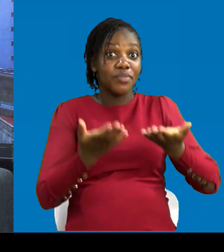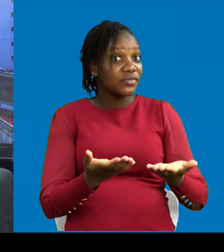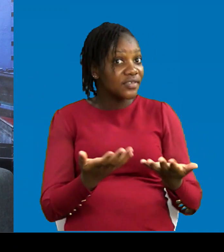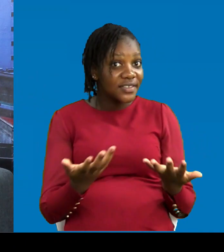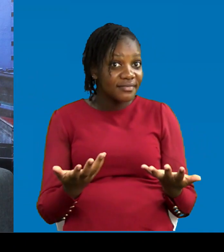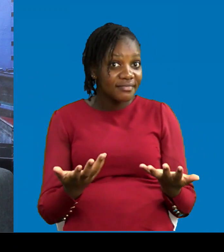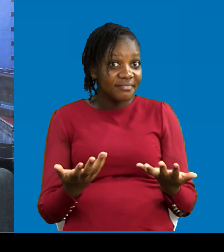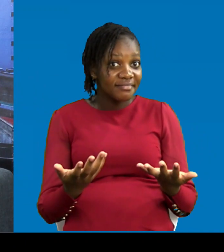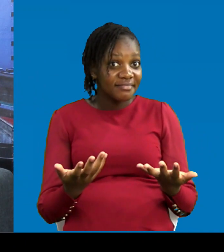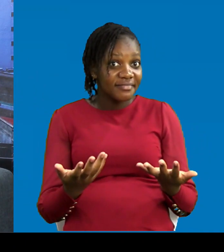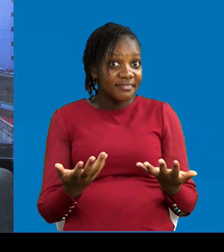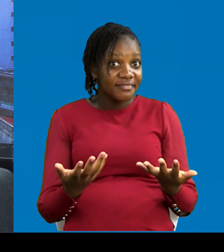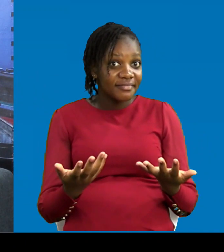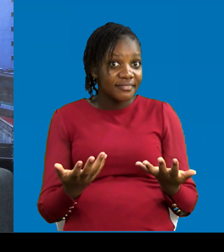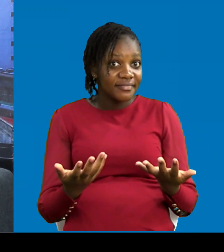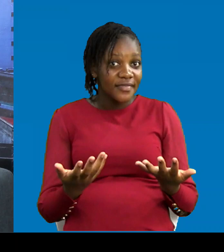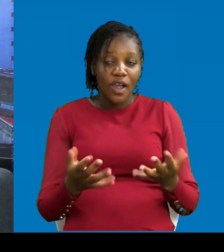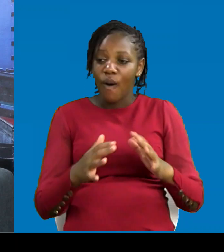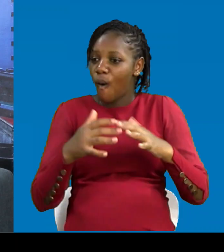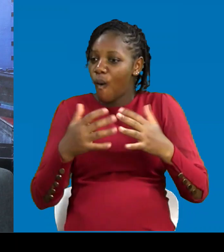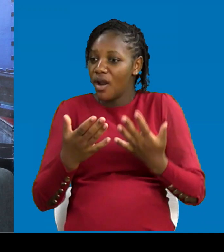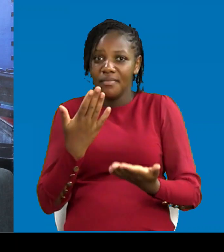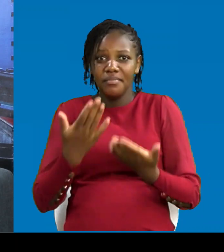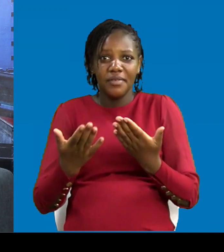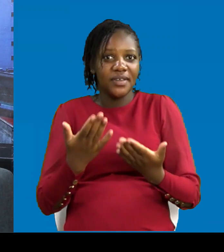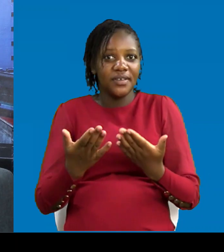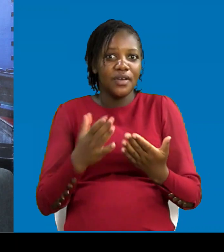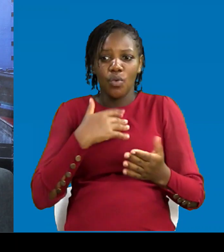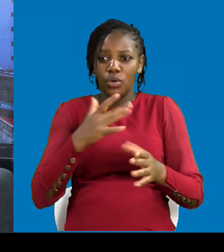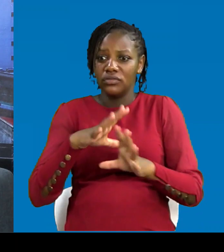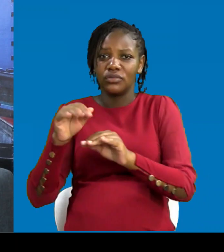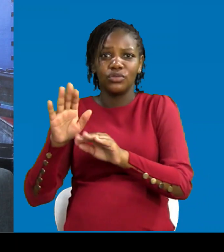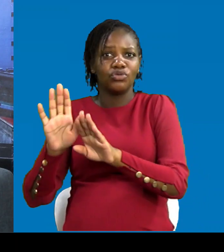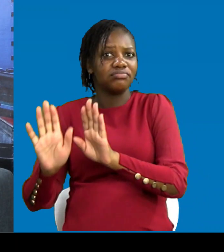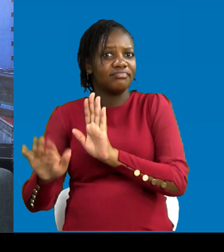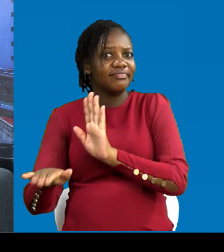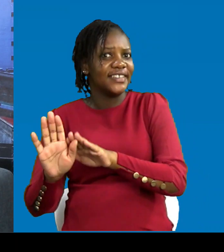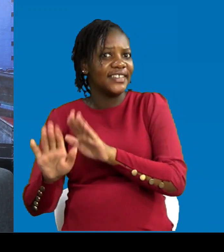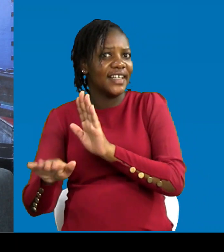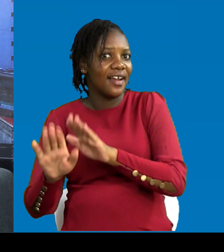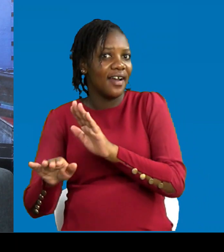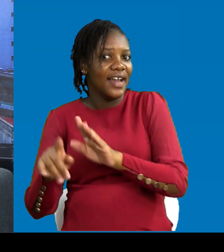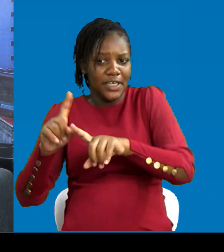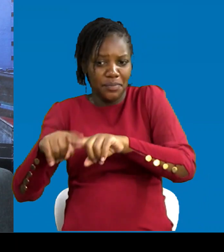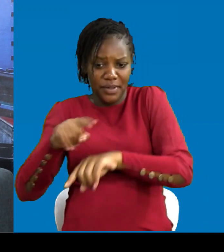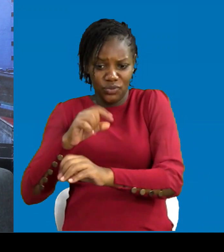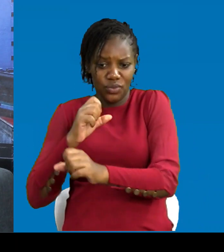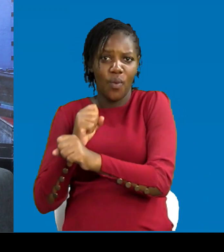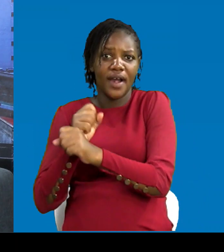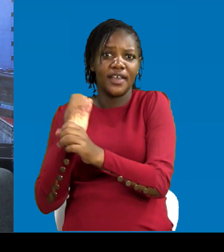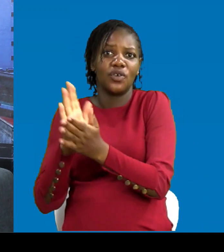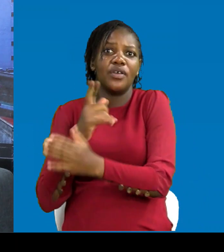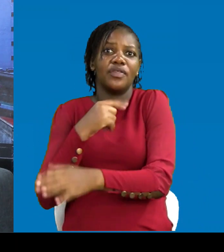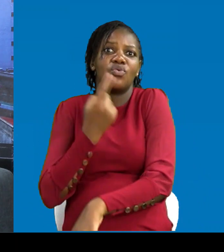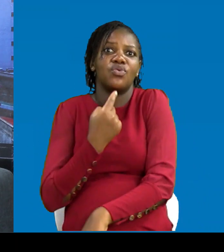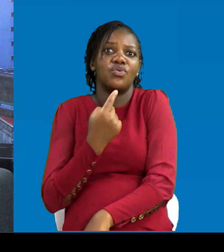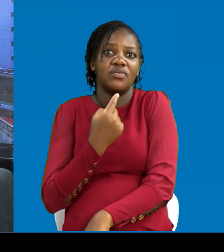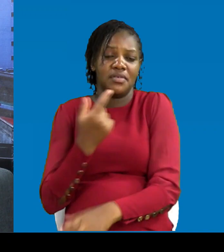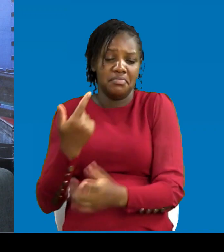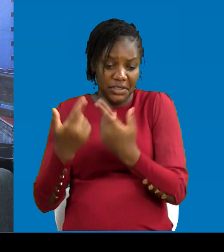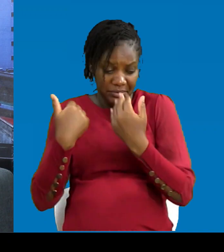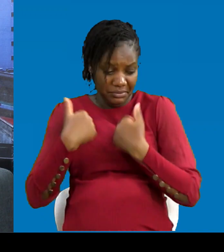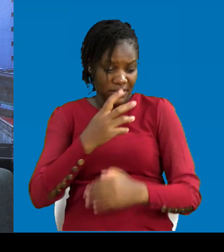So that would inform the price. So it would depend on who we are working with.